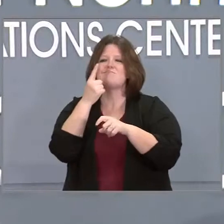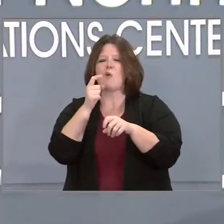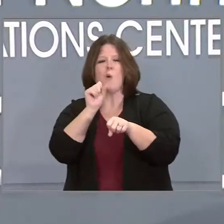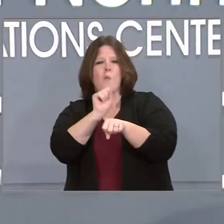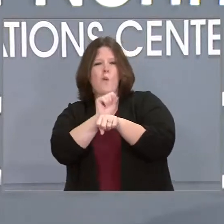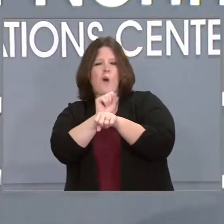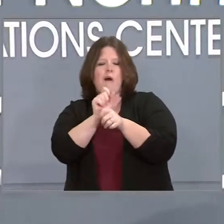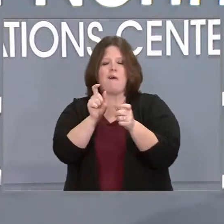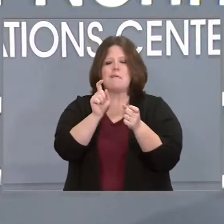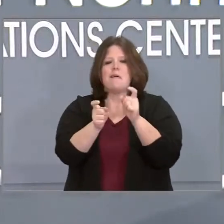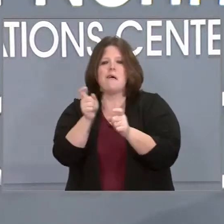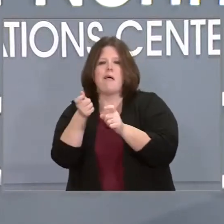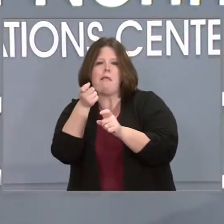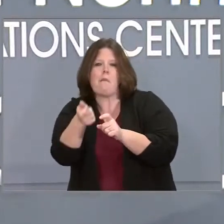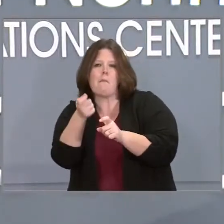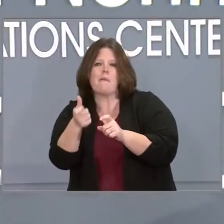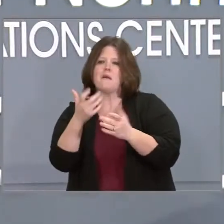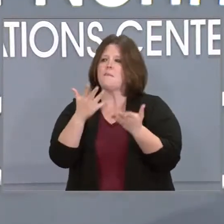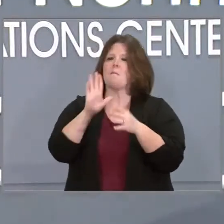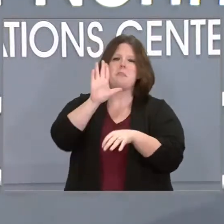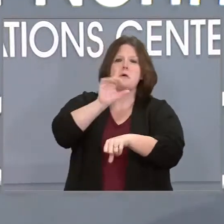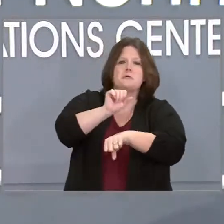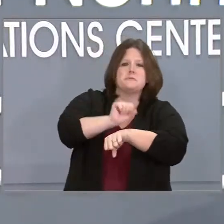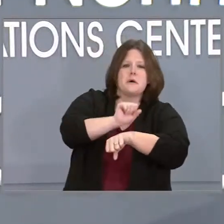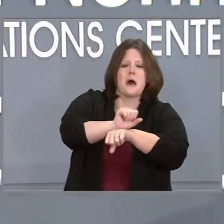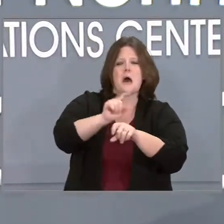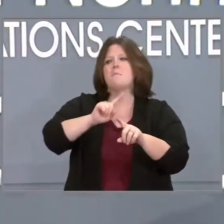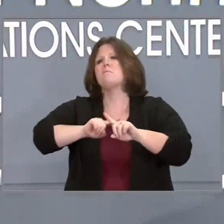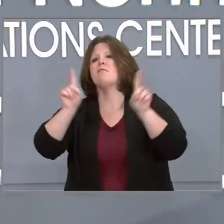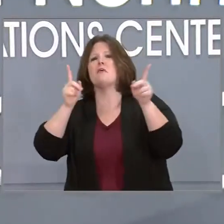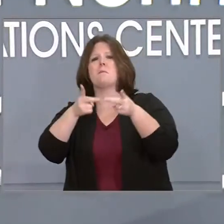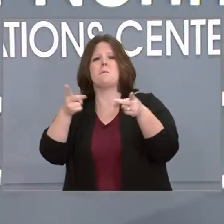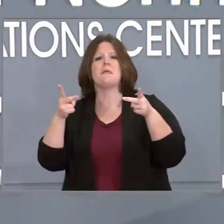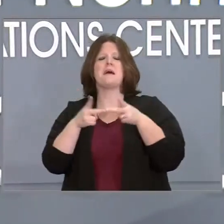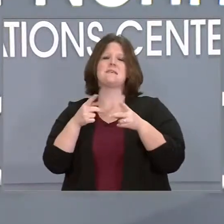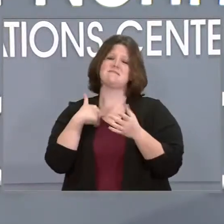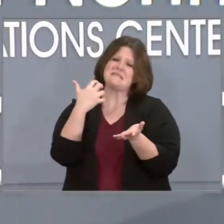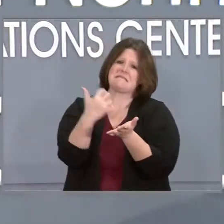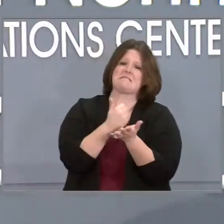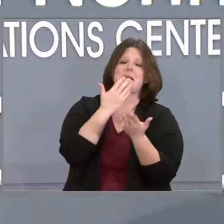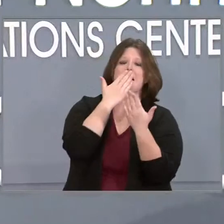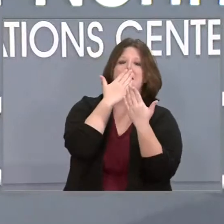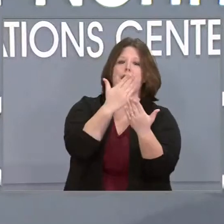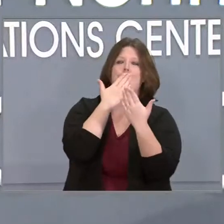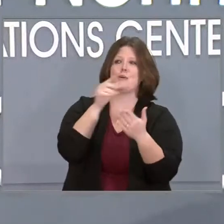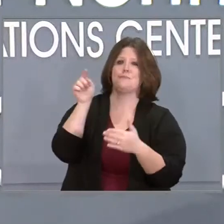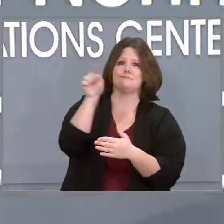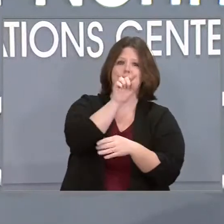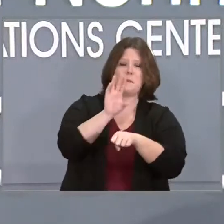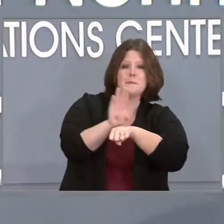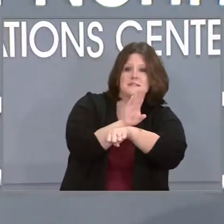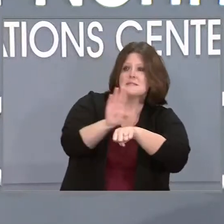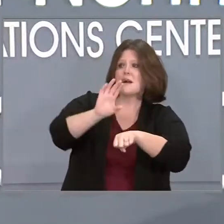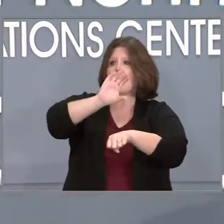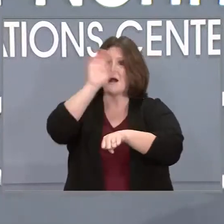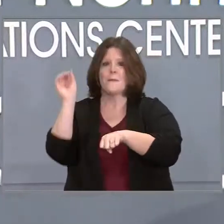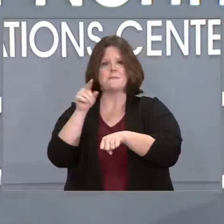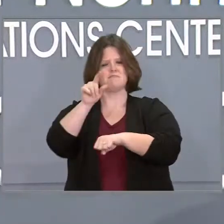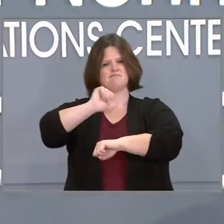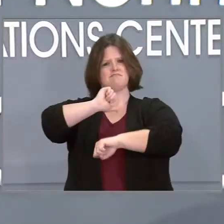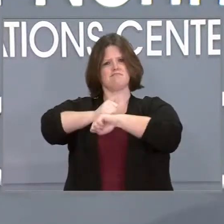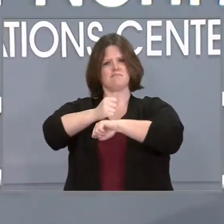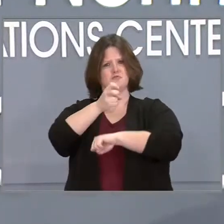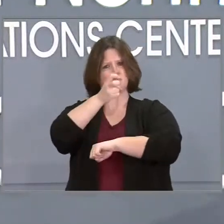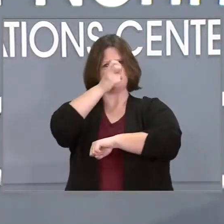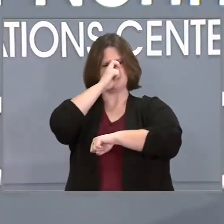job. I want to thank businesses and other employers that have instituted strong vaccine requirements for